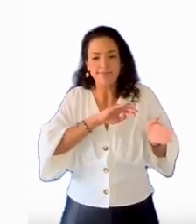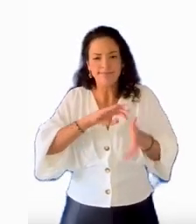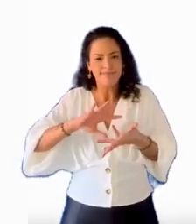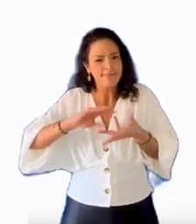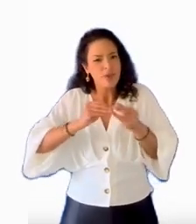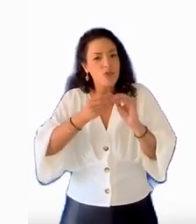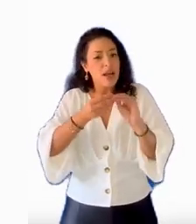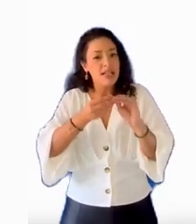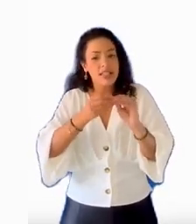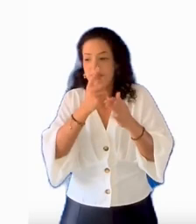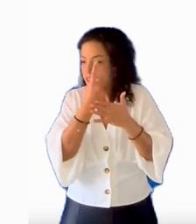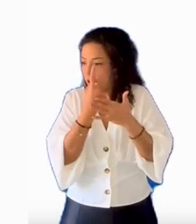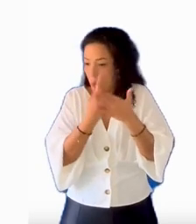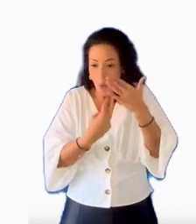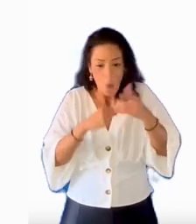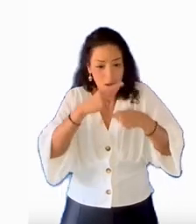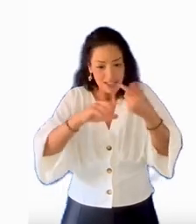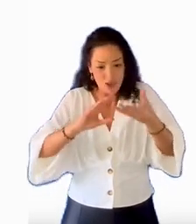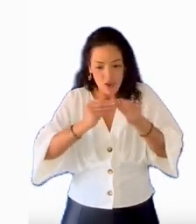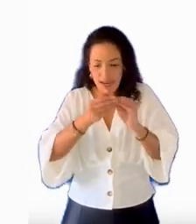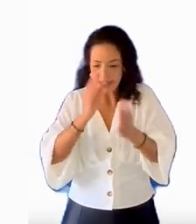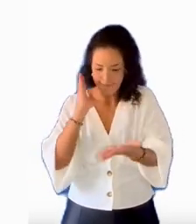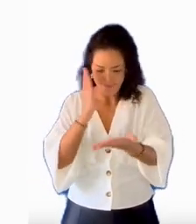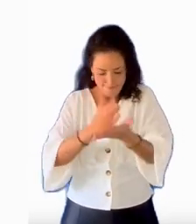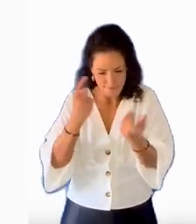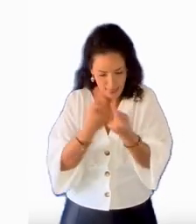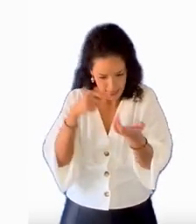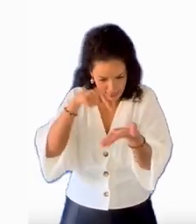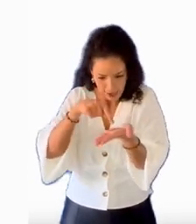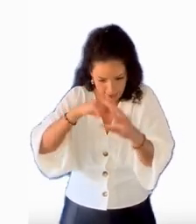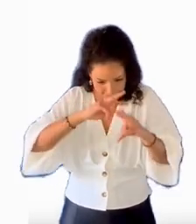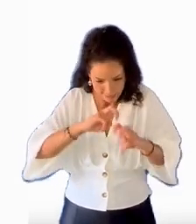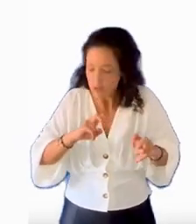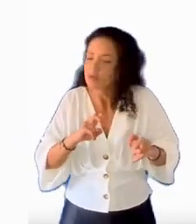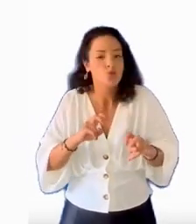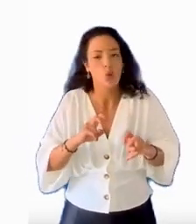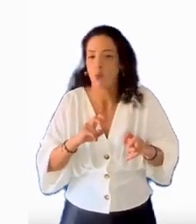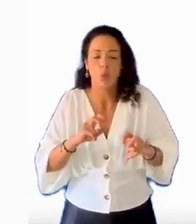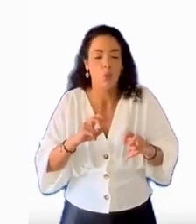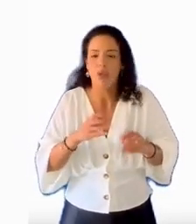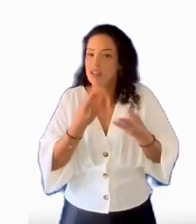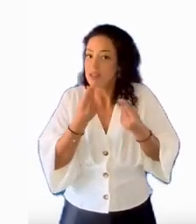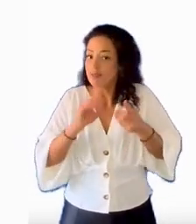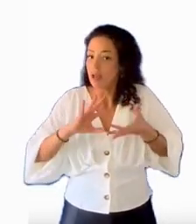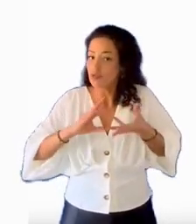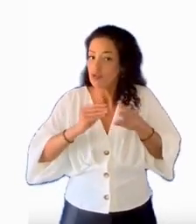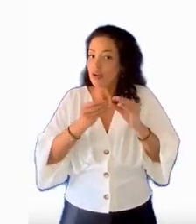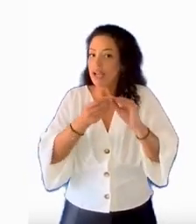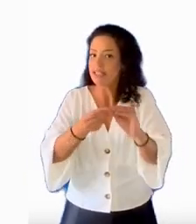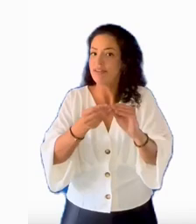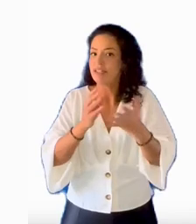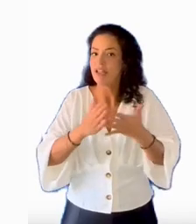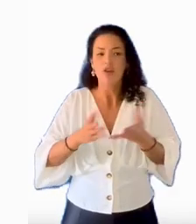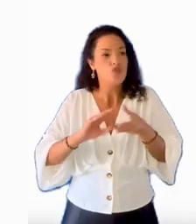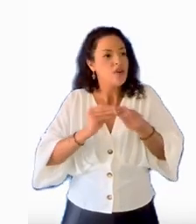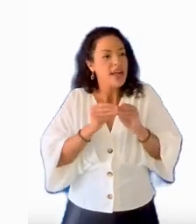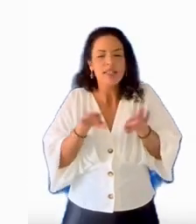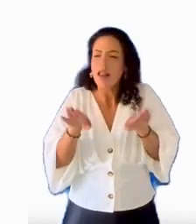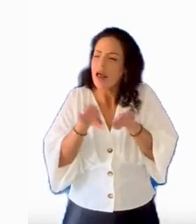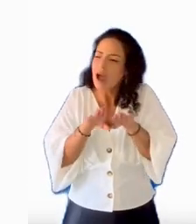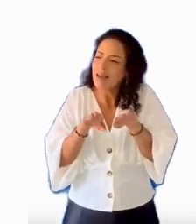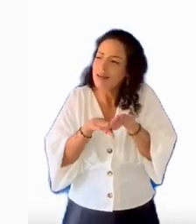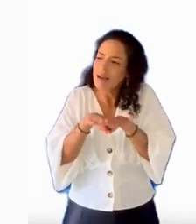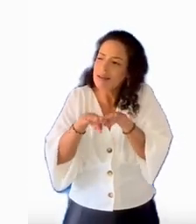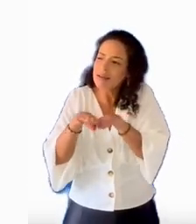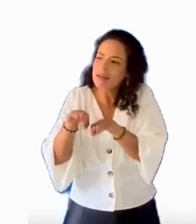Creativity may not always produce a tangible thing to be considered or explored. Sometimes creativity may simply bring into being a lightness,